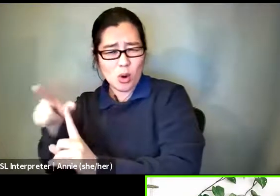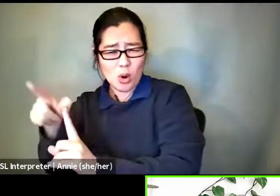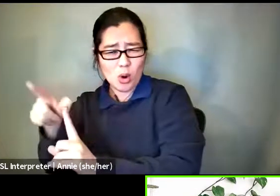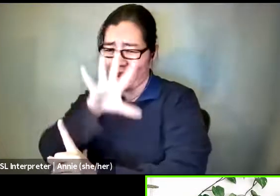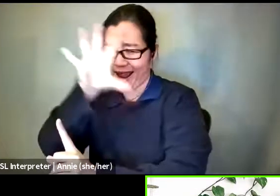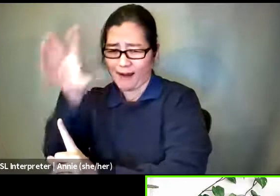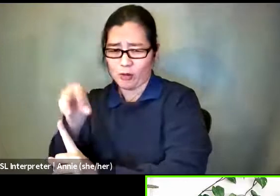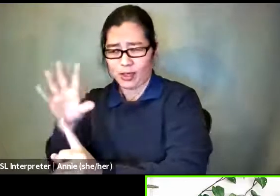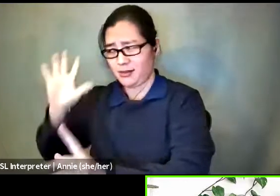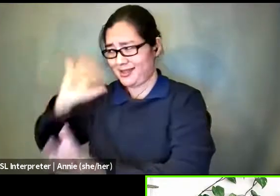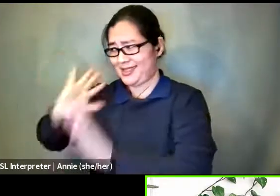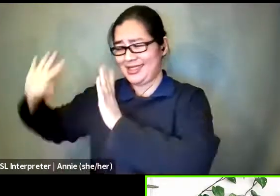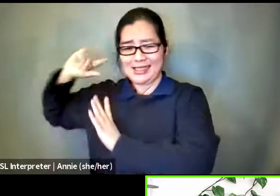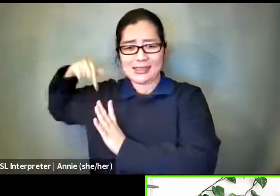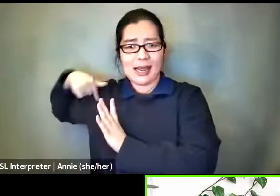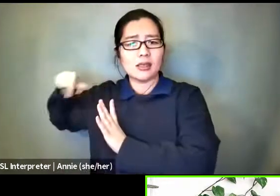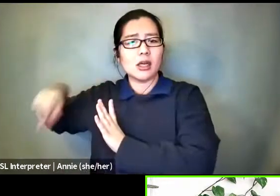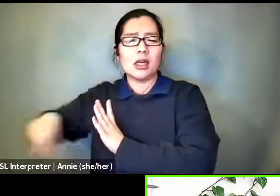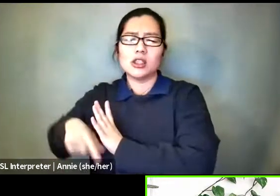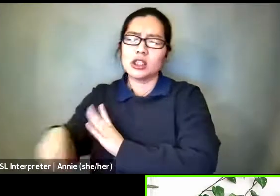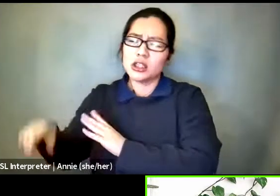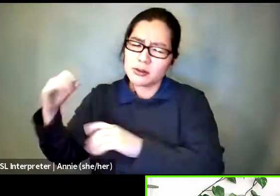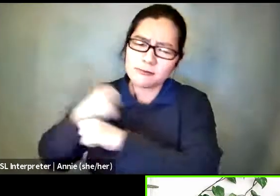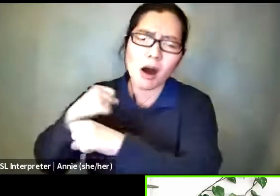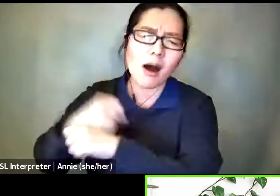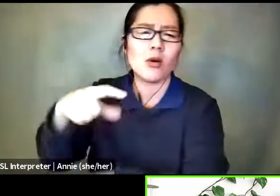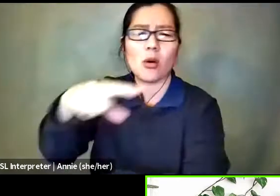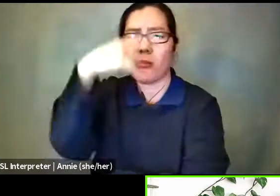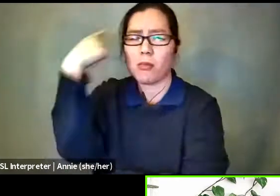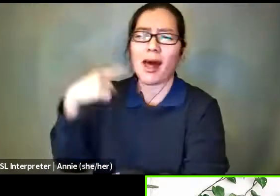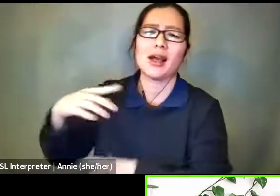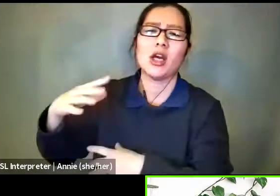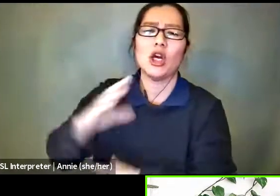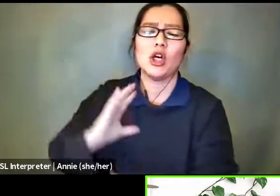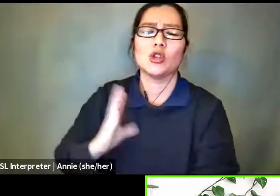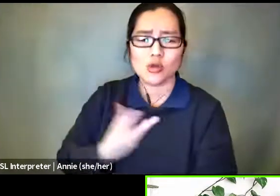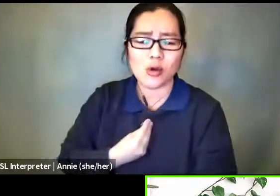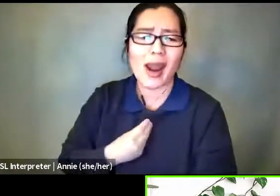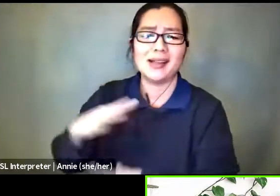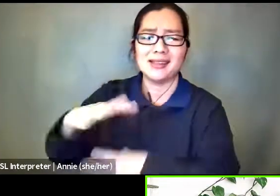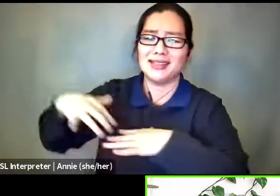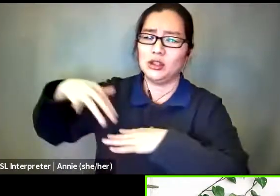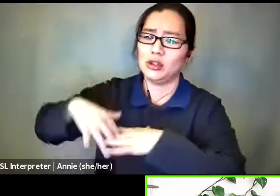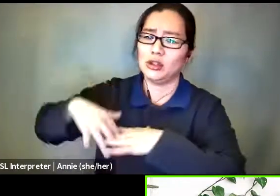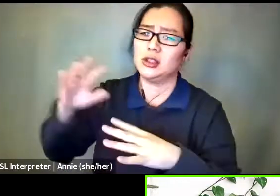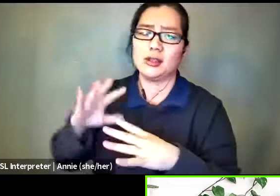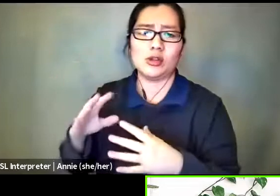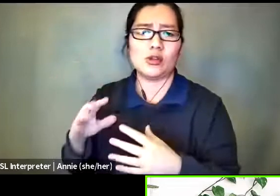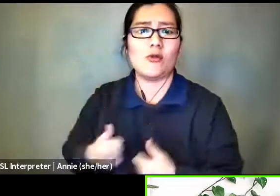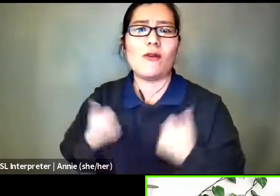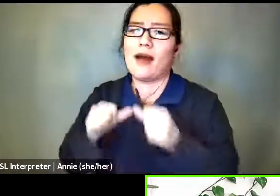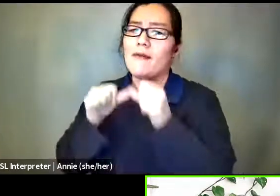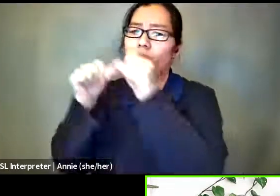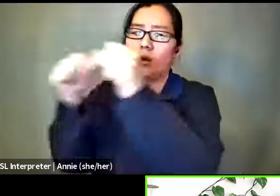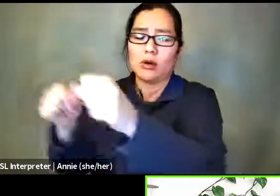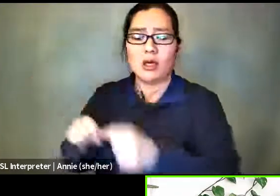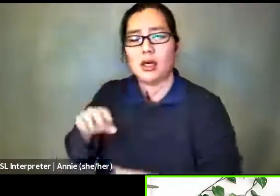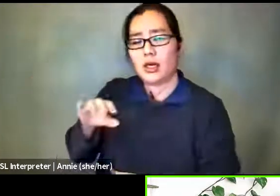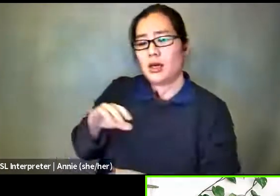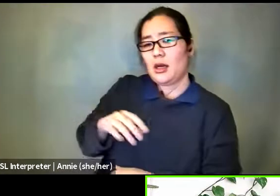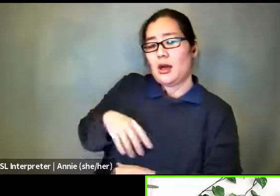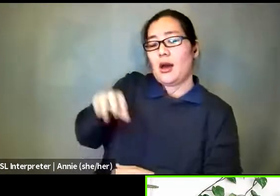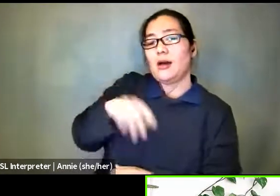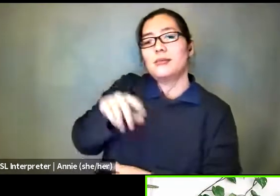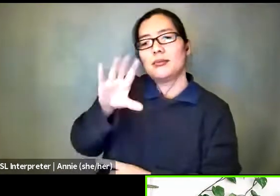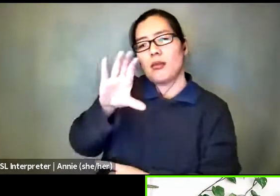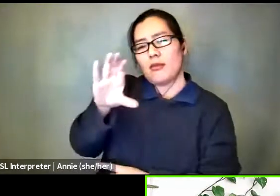Black trans survival, thriving, and liberation. Janetta Johnson, Executive Director